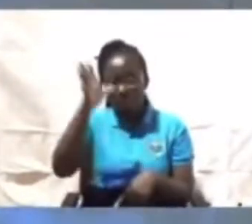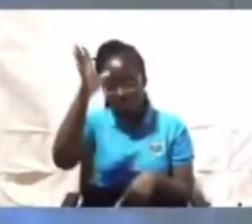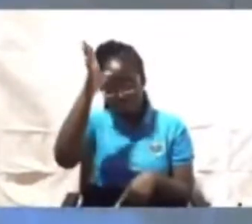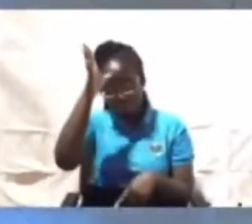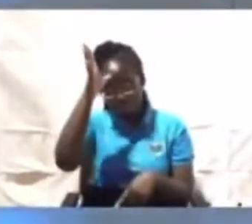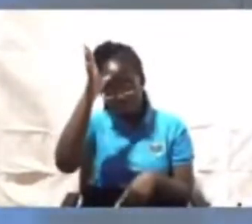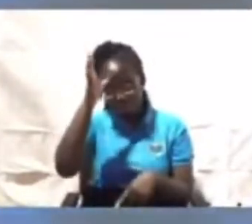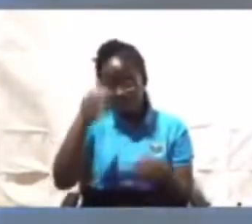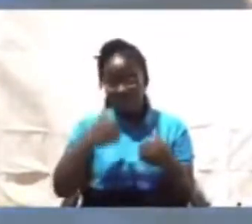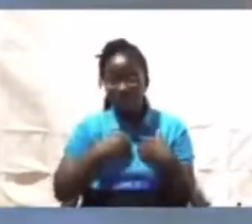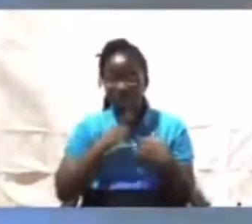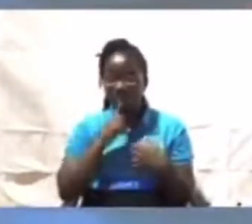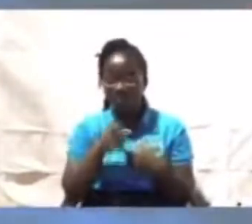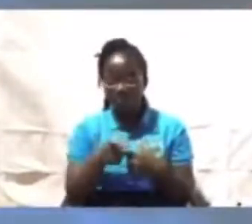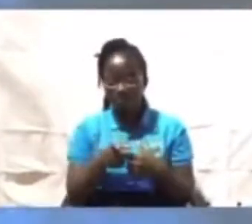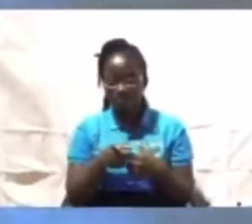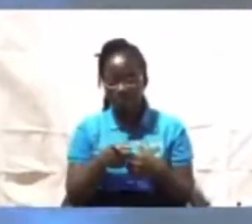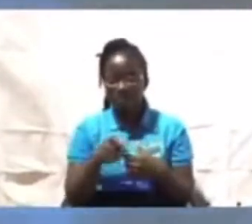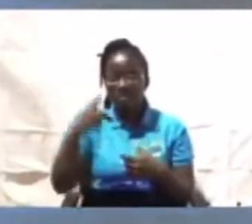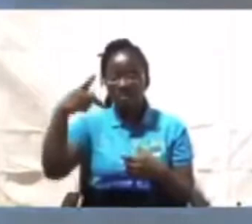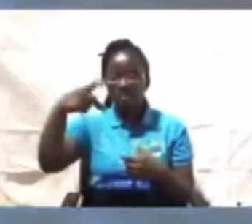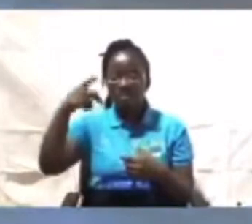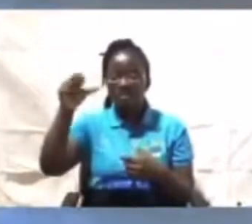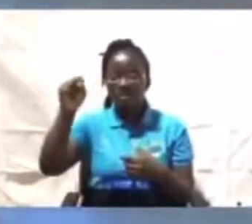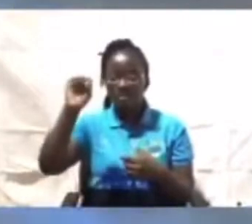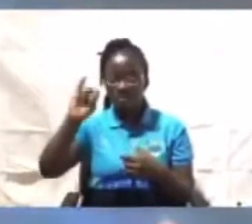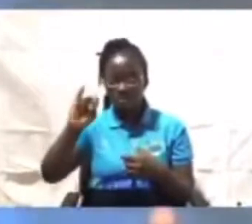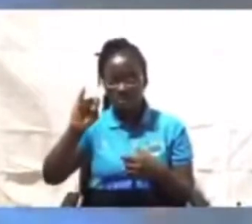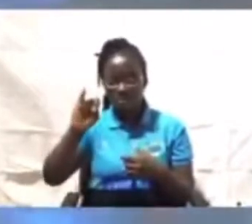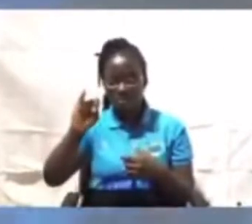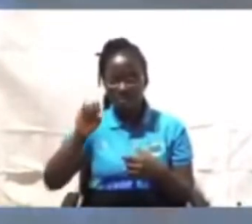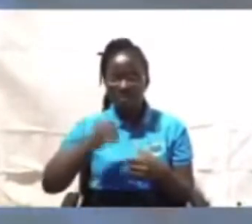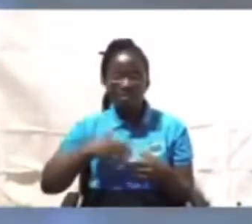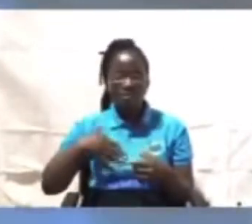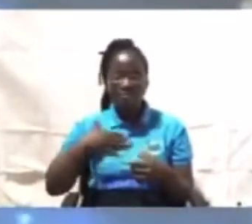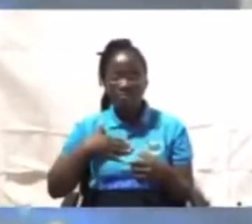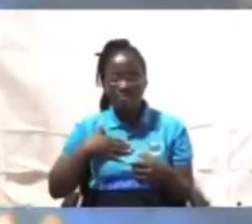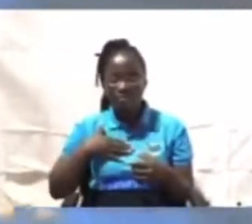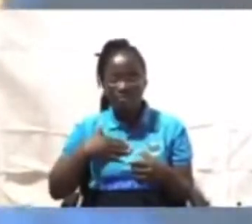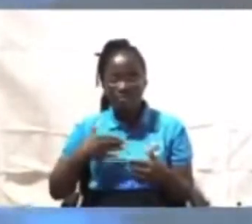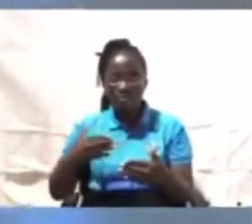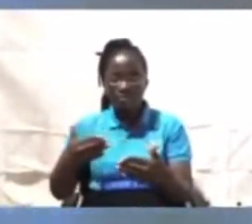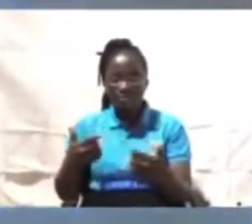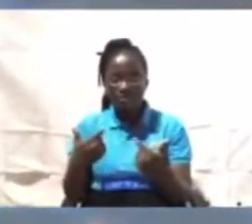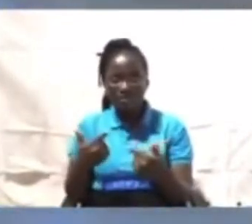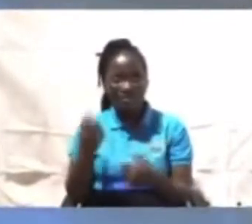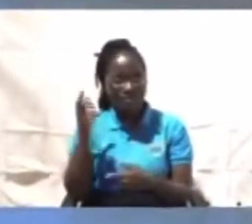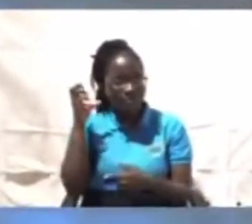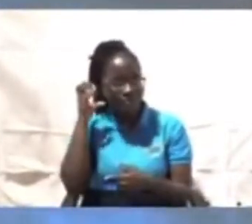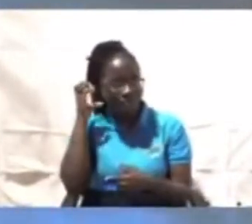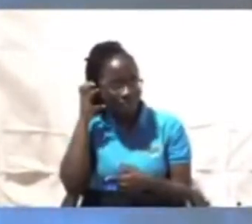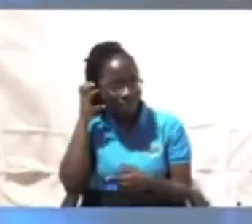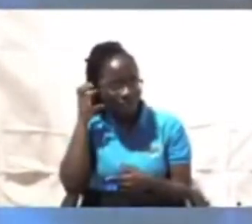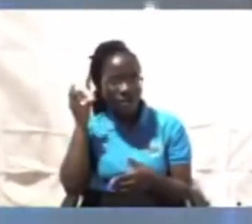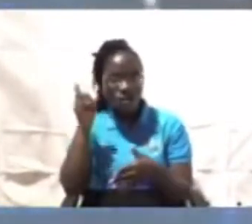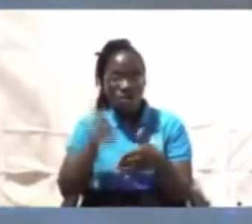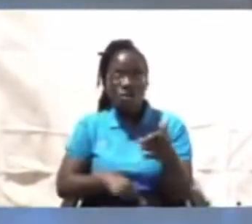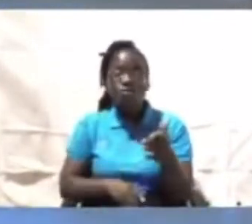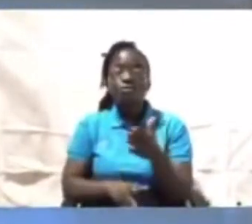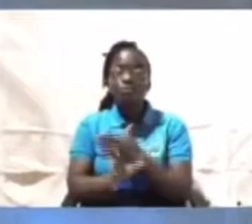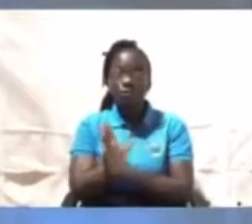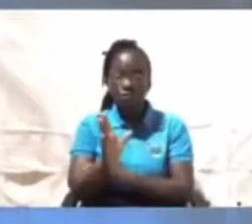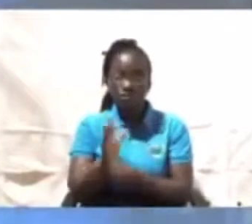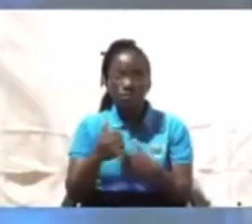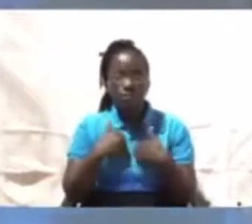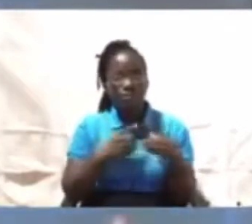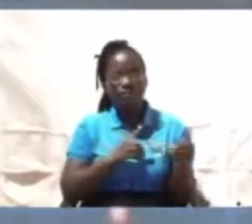Asantemai, obin chimbeme. Mbetie niya orua nuotimiye. Niya orua na